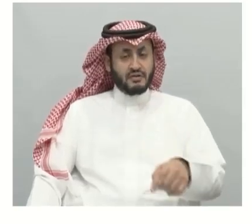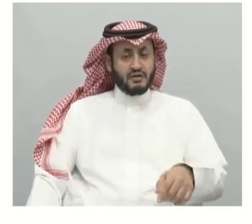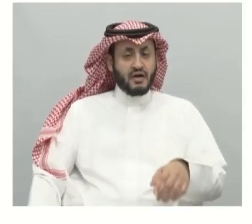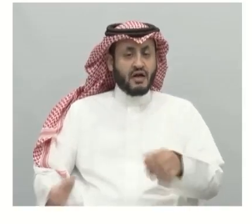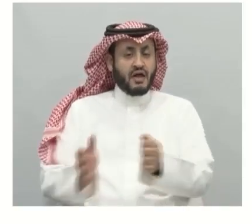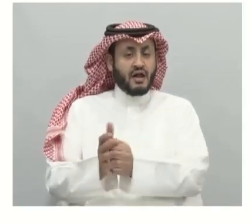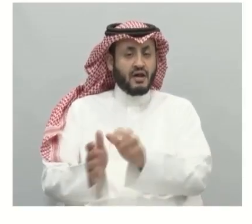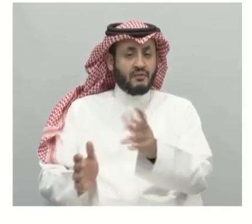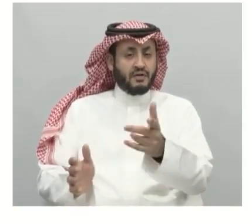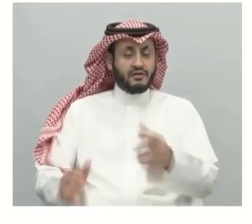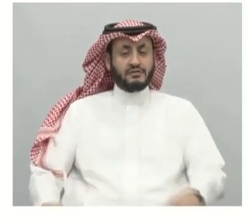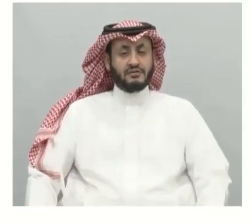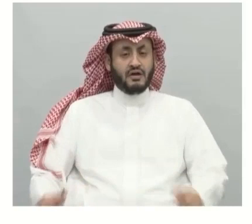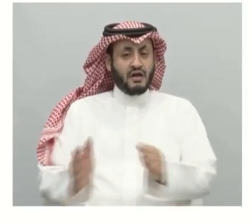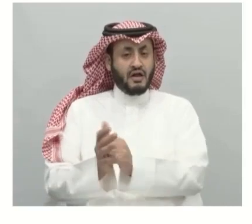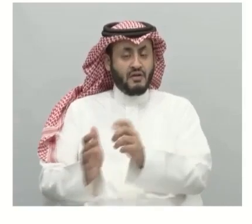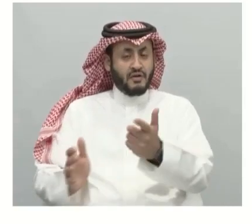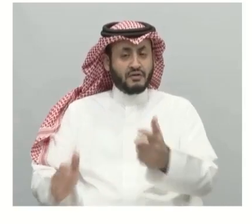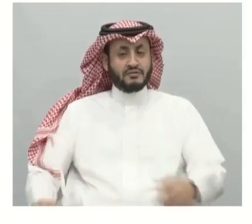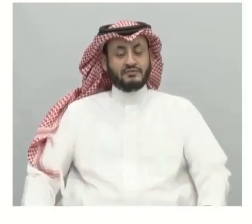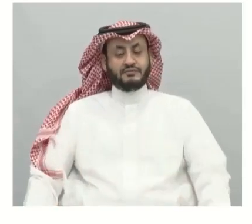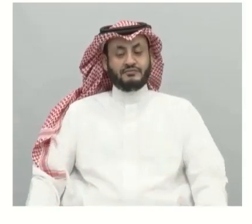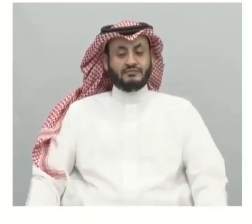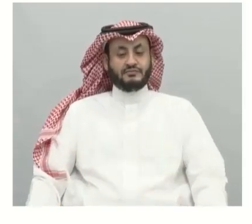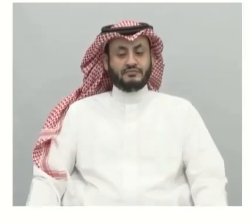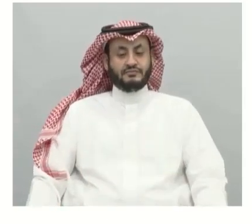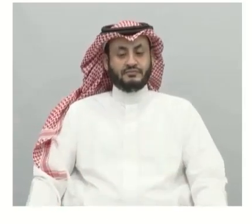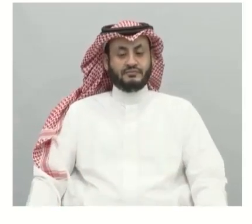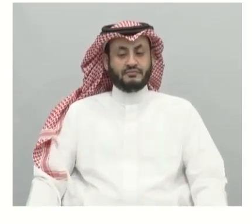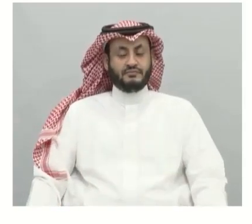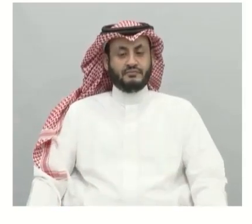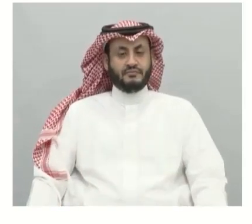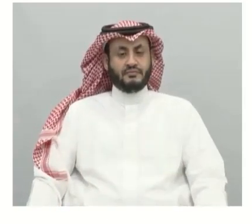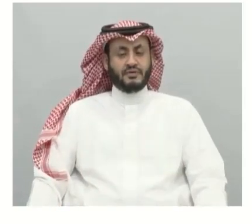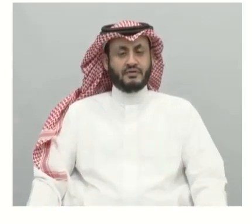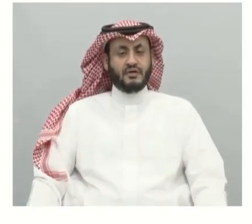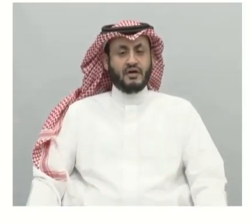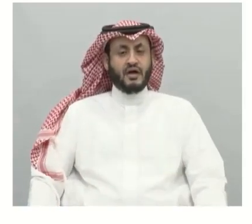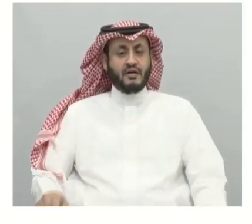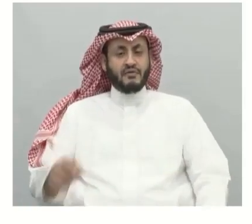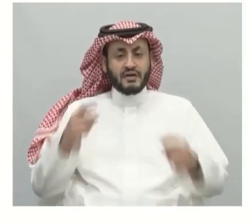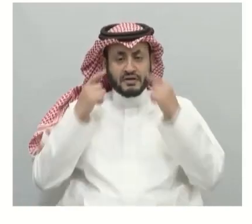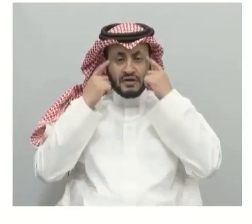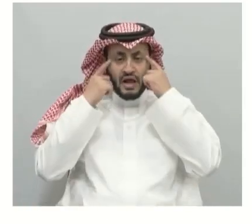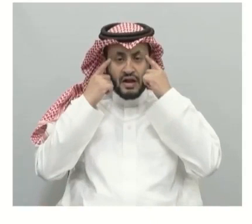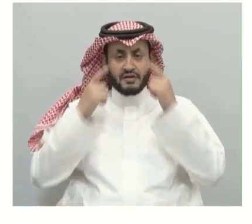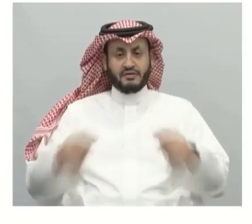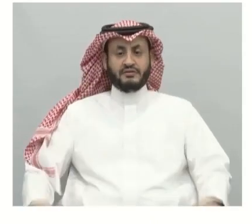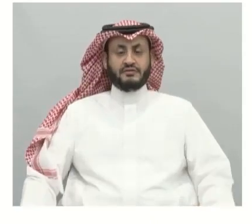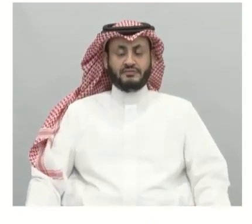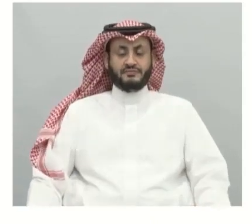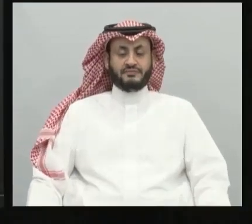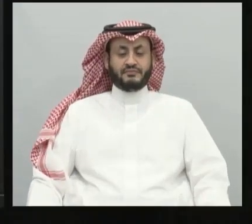are you from? Which country? Where are you from? Which place? He said, I'm from Shanghai,